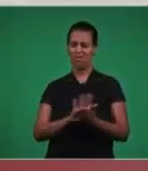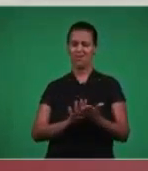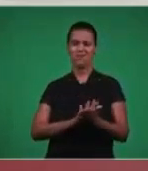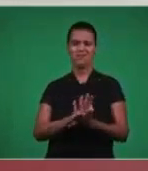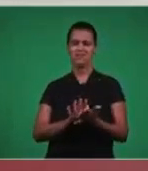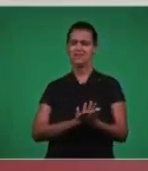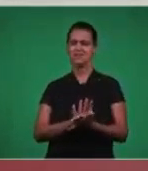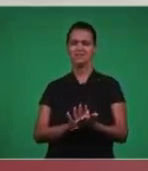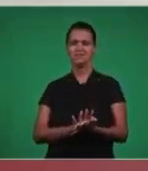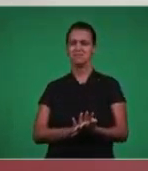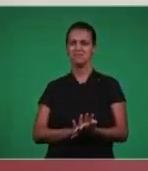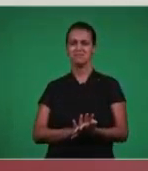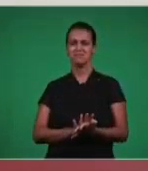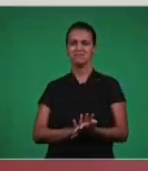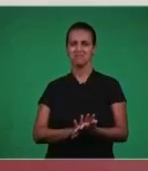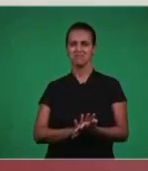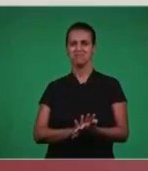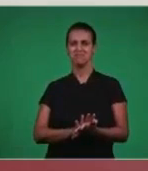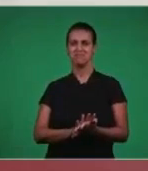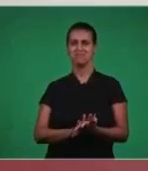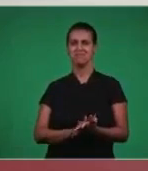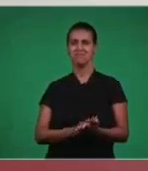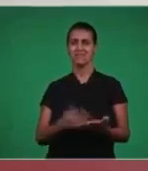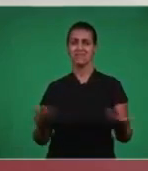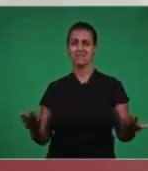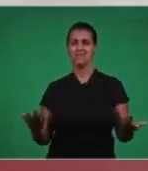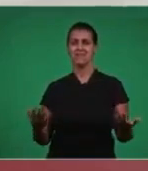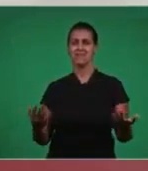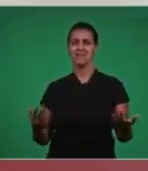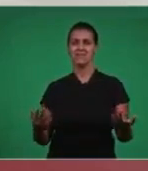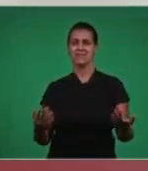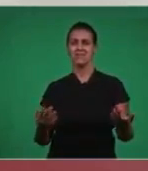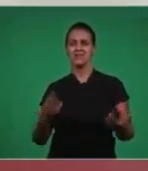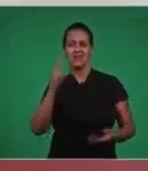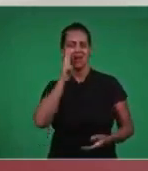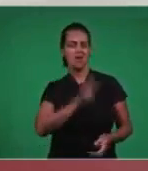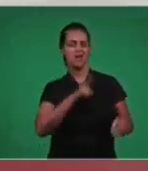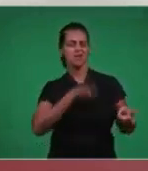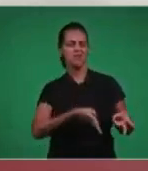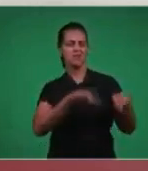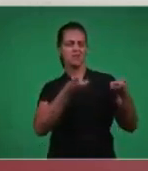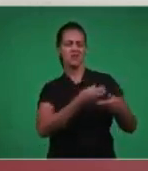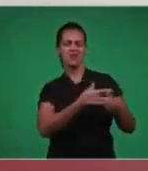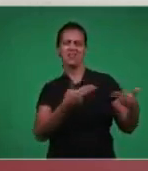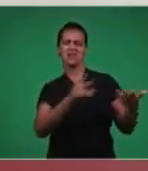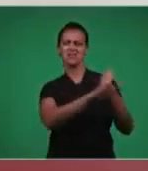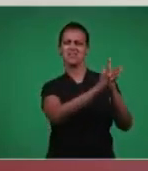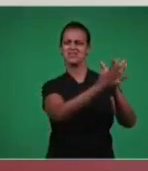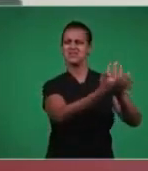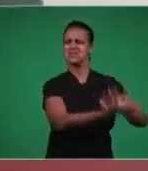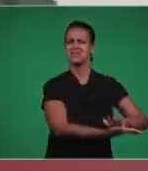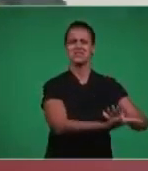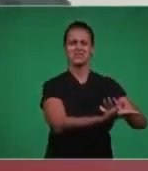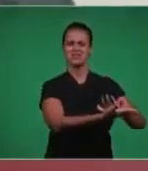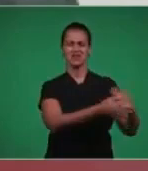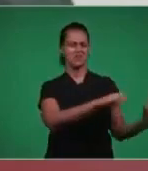says that the bird, even the strong lion, when they saw what the destruction that